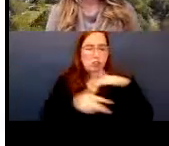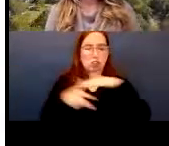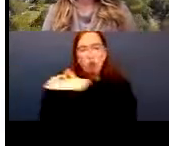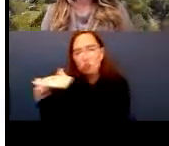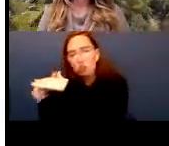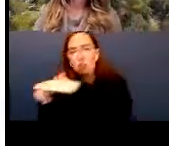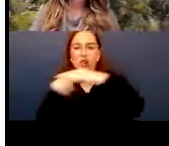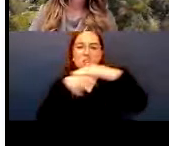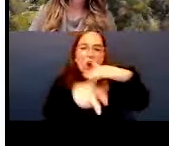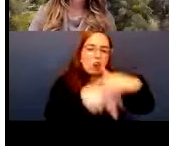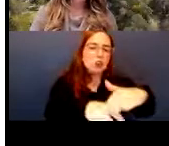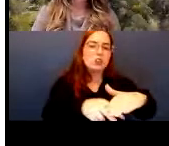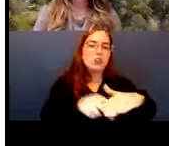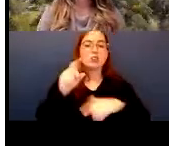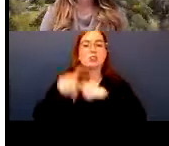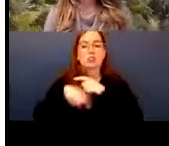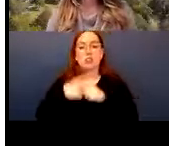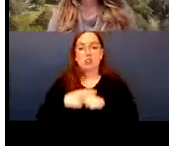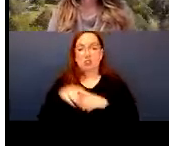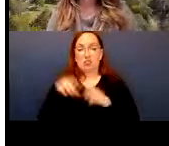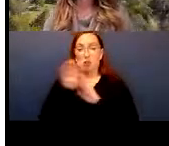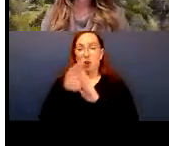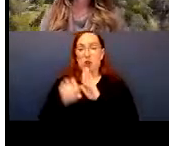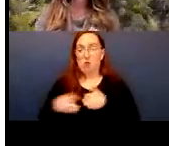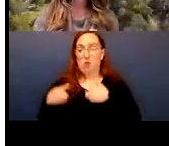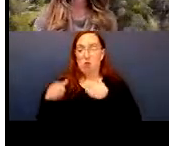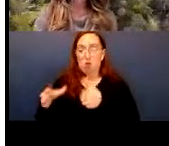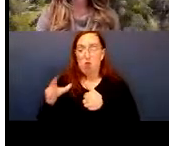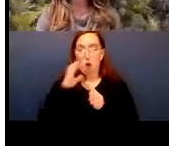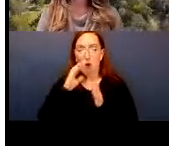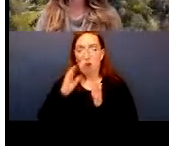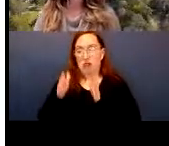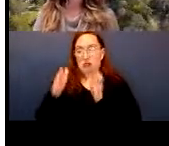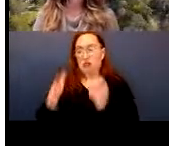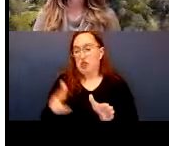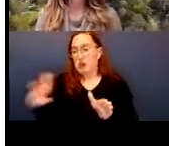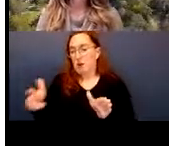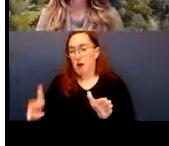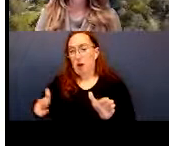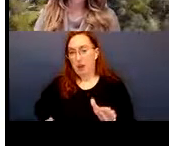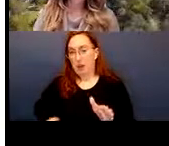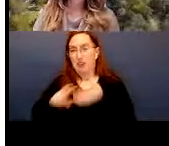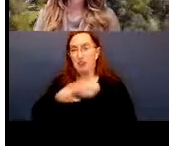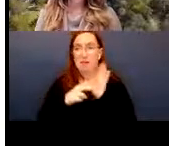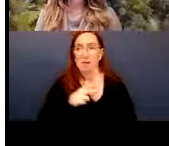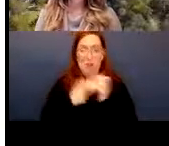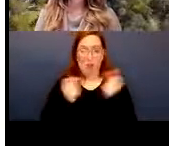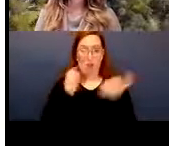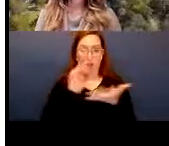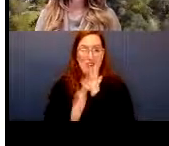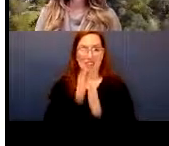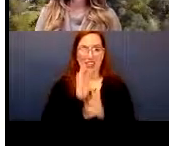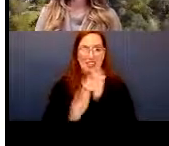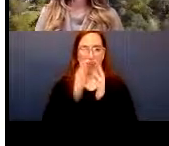have on-street parking along Barton Springs Road. So we're keeping a lot of that vehicular traffic outside of the core of the